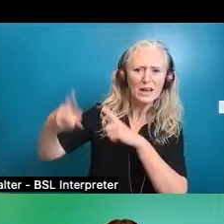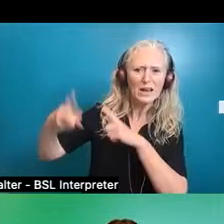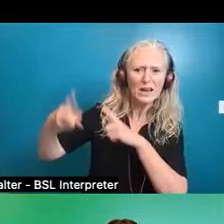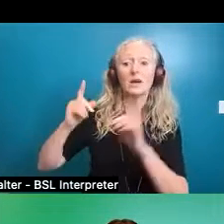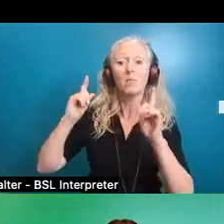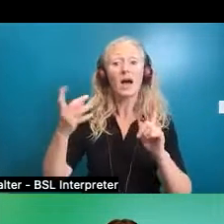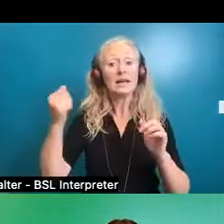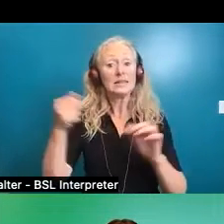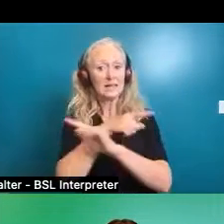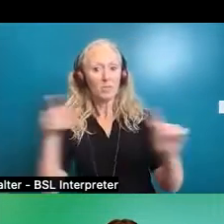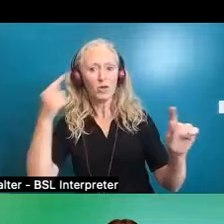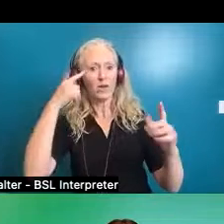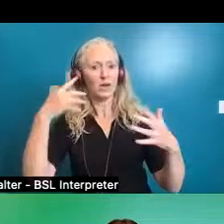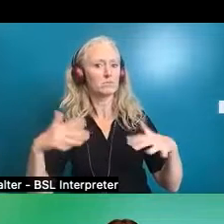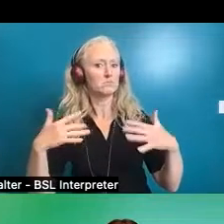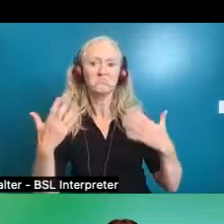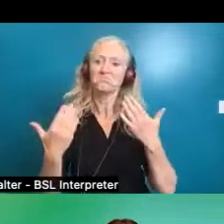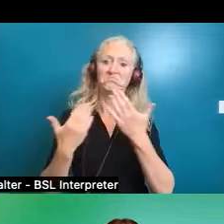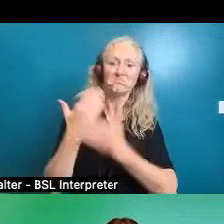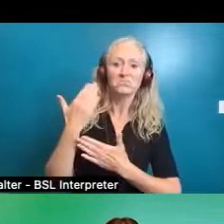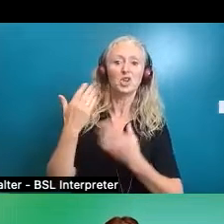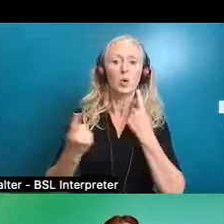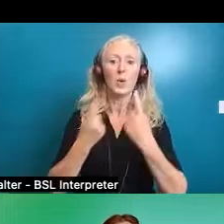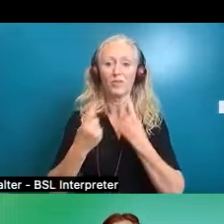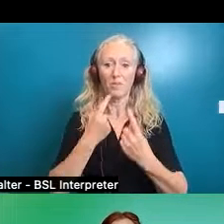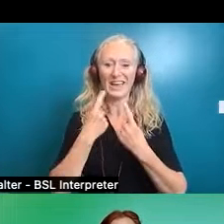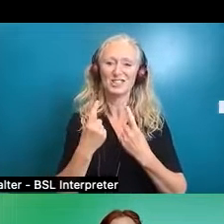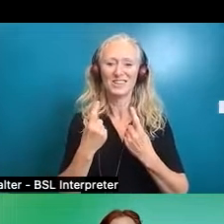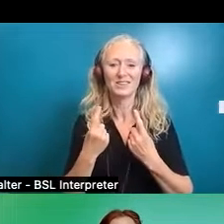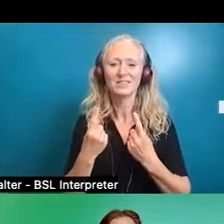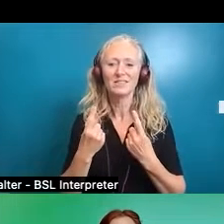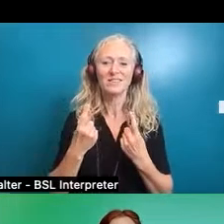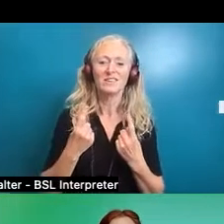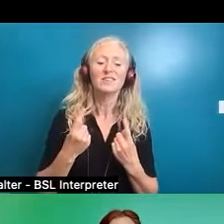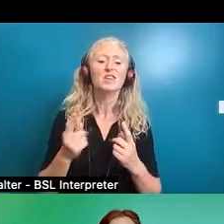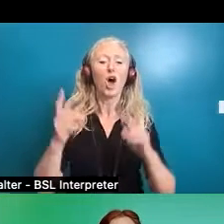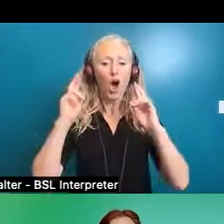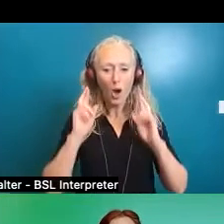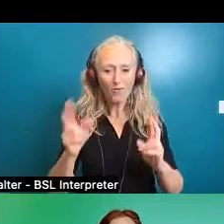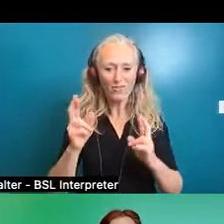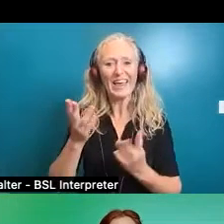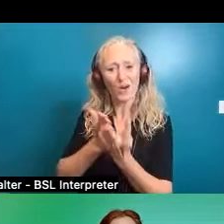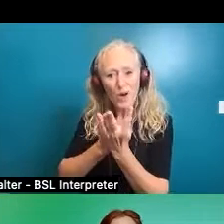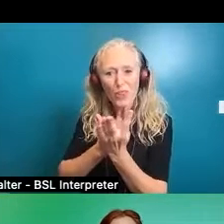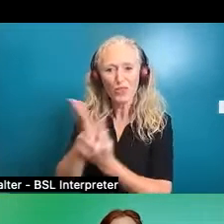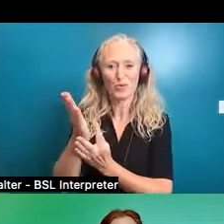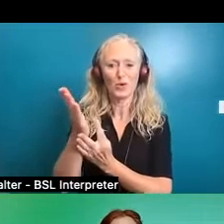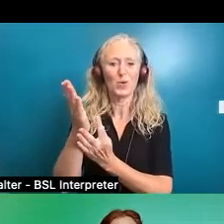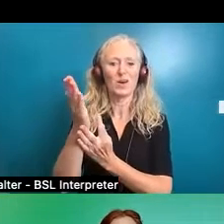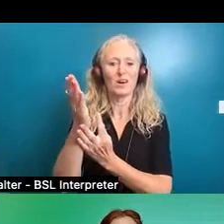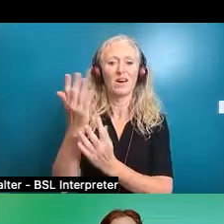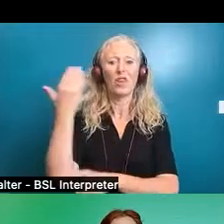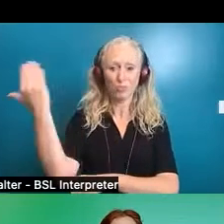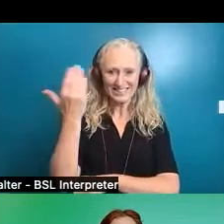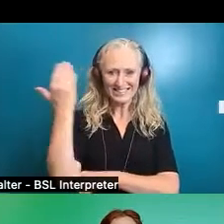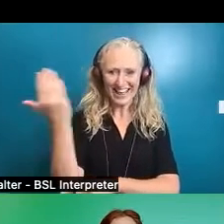might glean a little bit more information. And so hopefully I can steer a path to satisfying both members of the